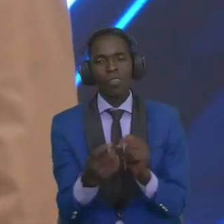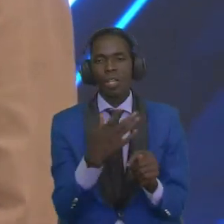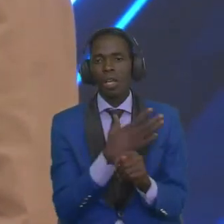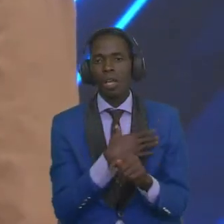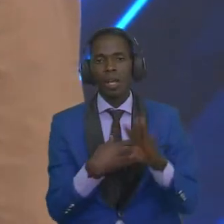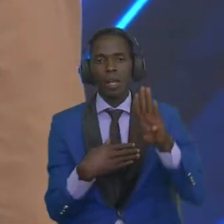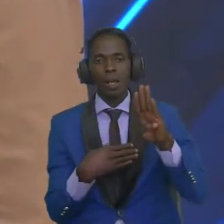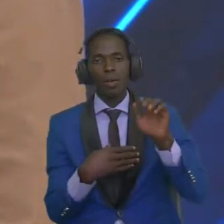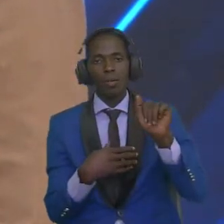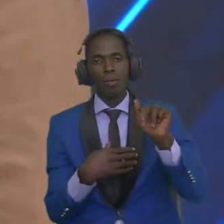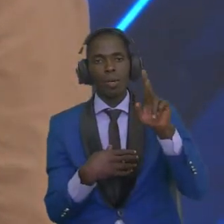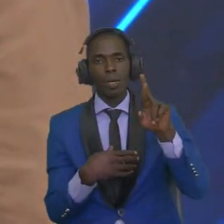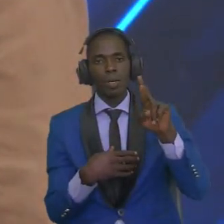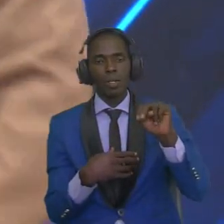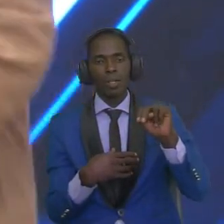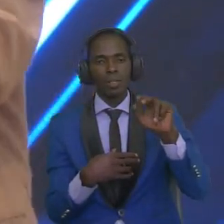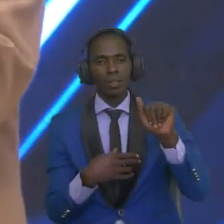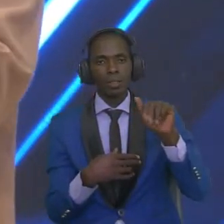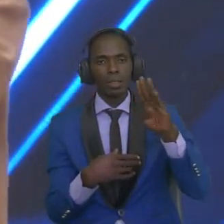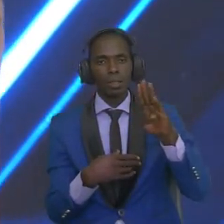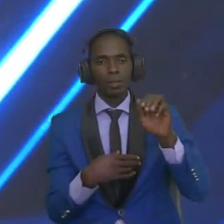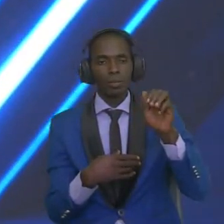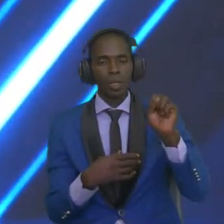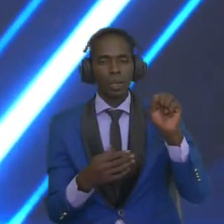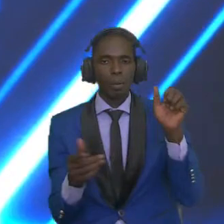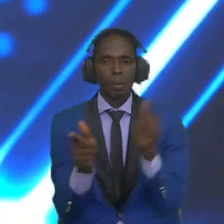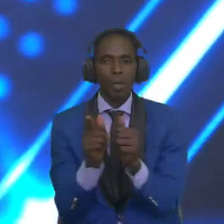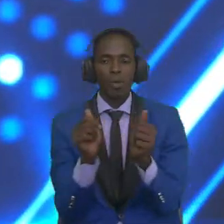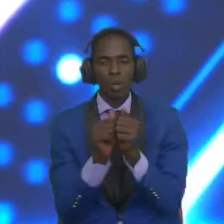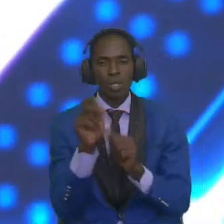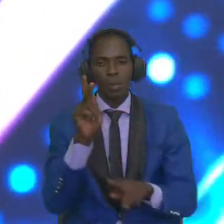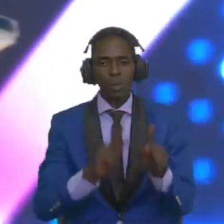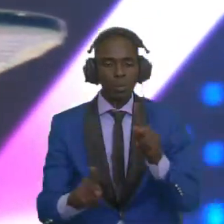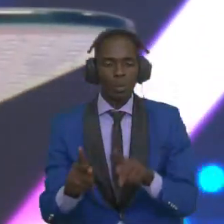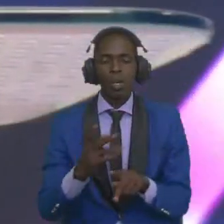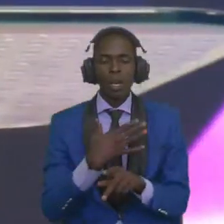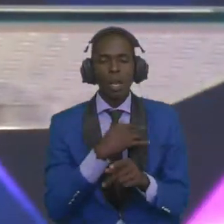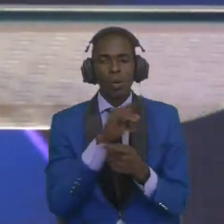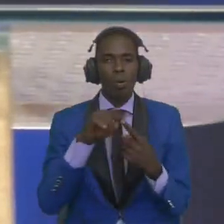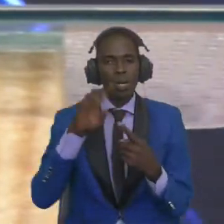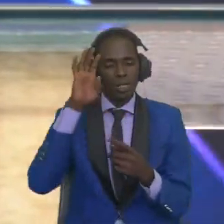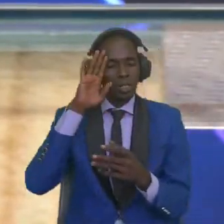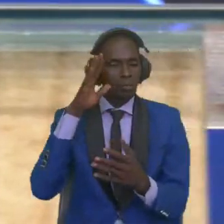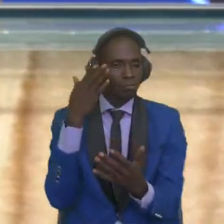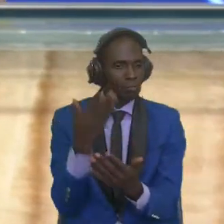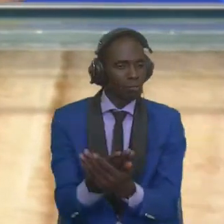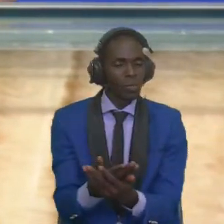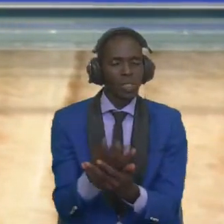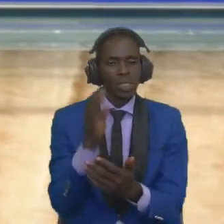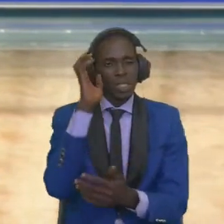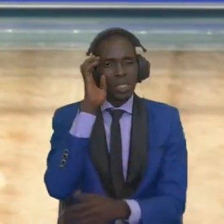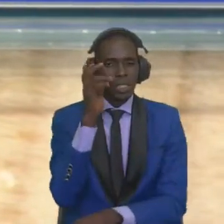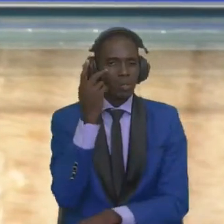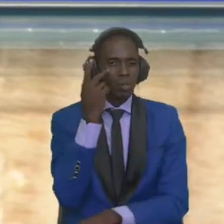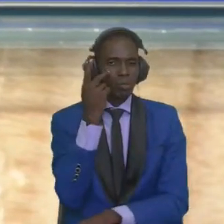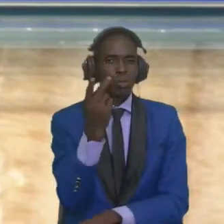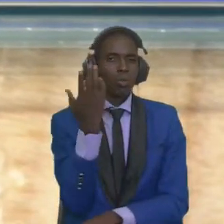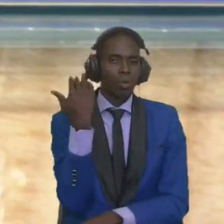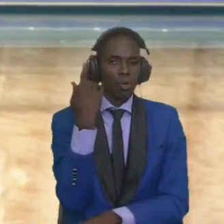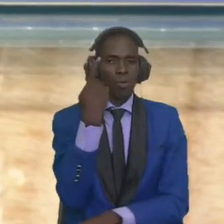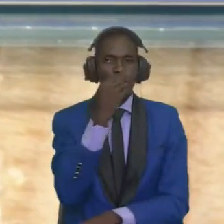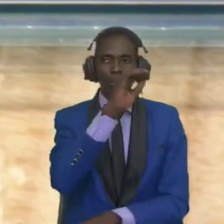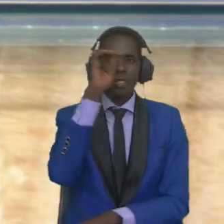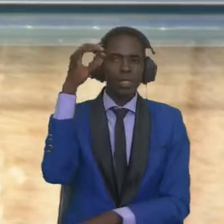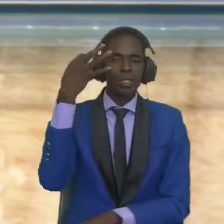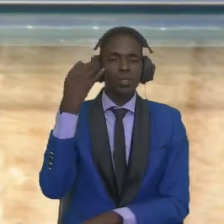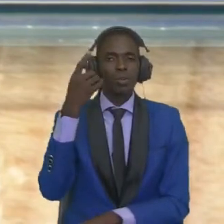Barnabas came to these believers. And it says, when he came and he saw the grace of God,